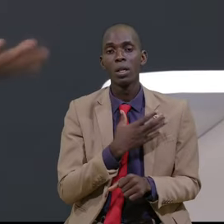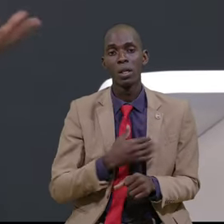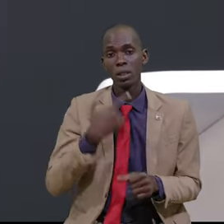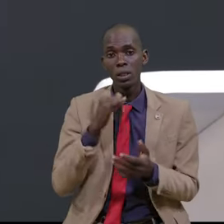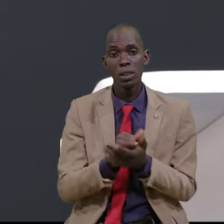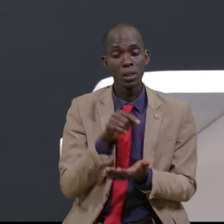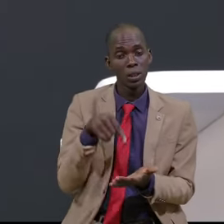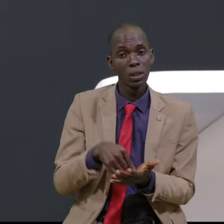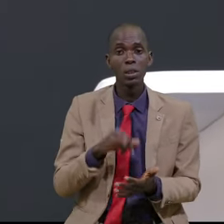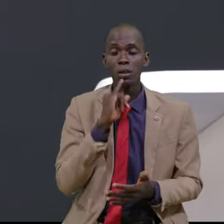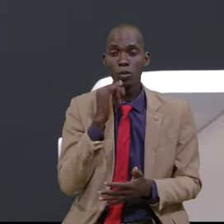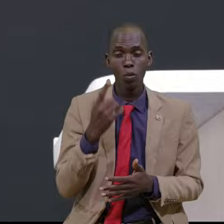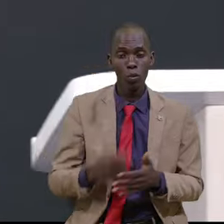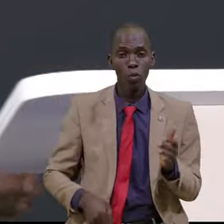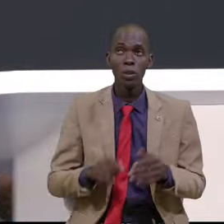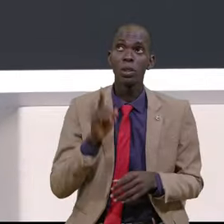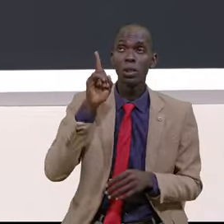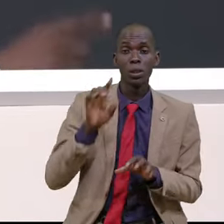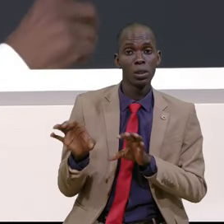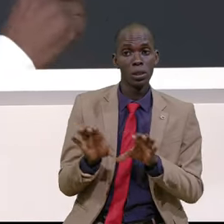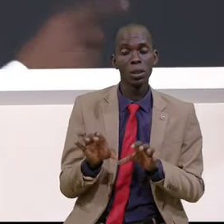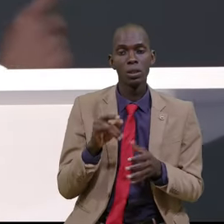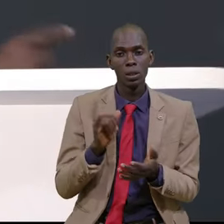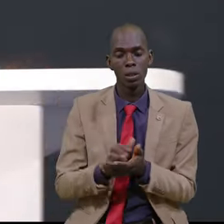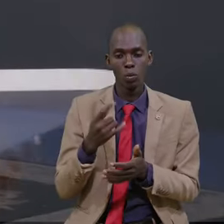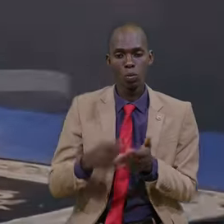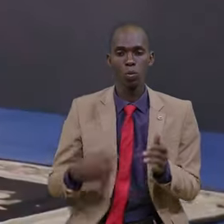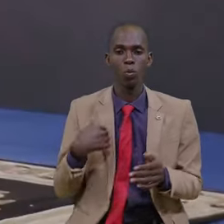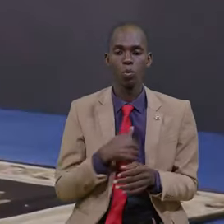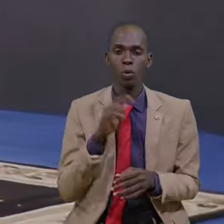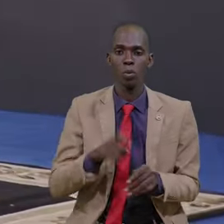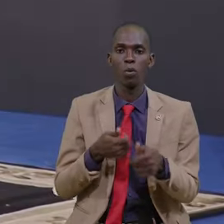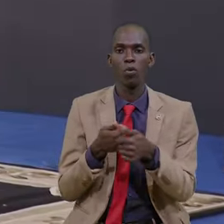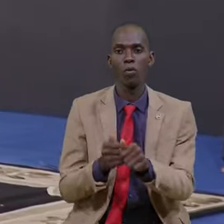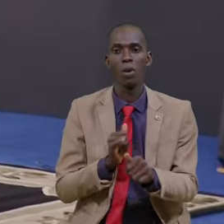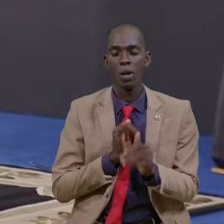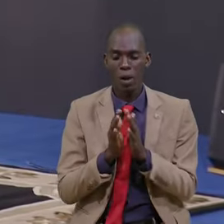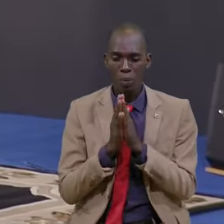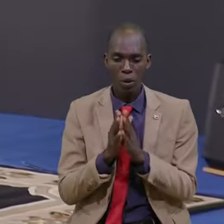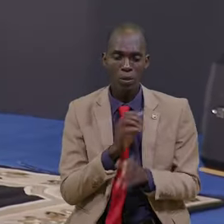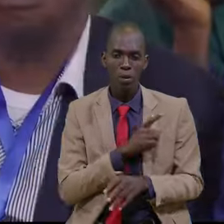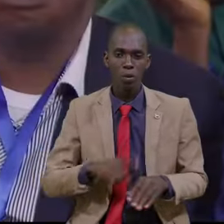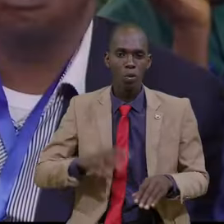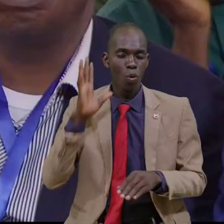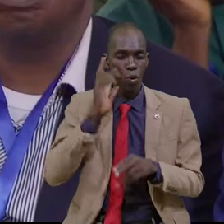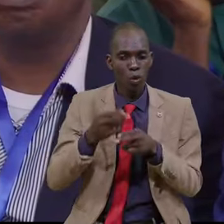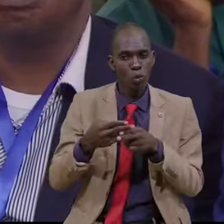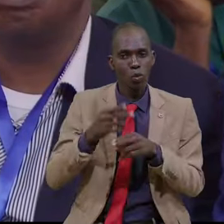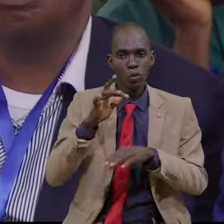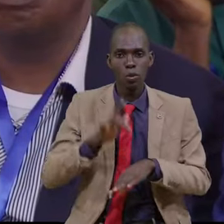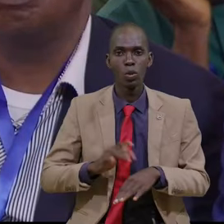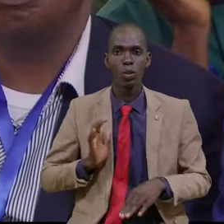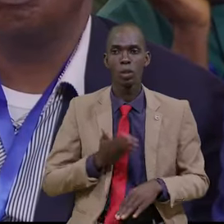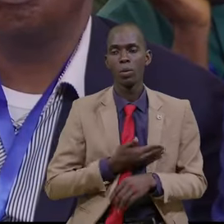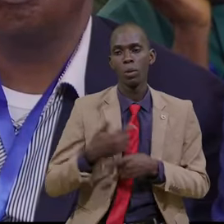what to do and this is what to follow I pray the Lord will so touch our heart he'll so turn our